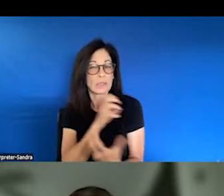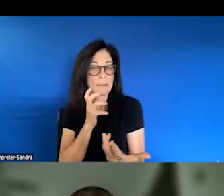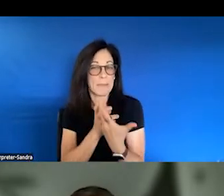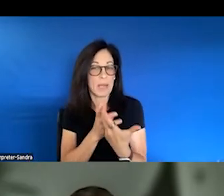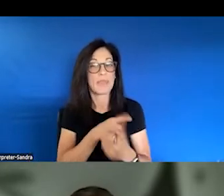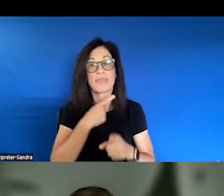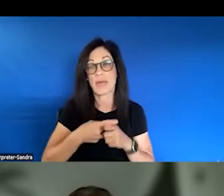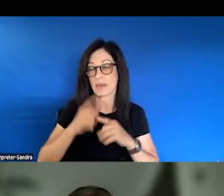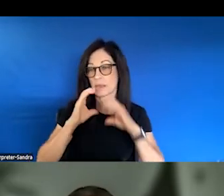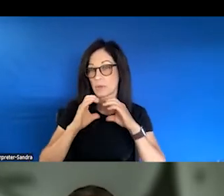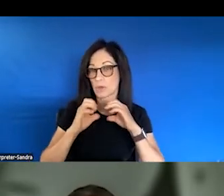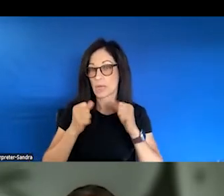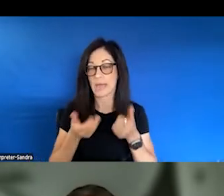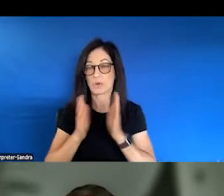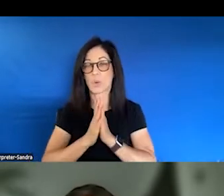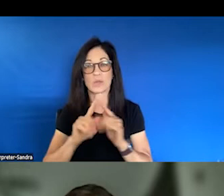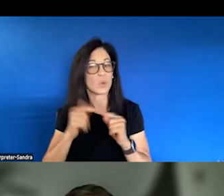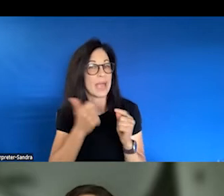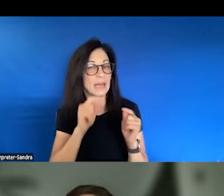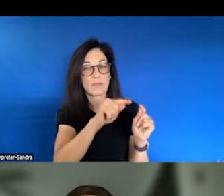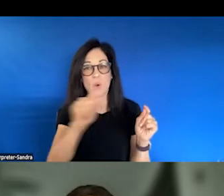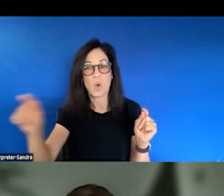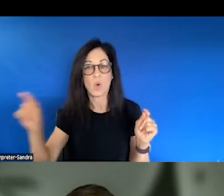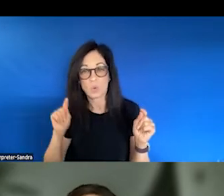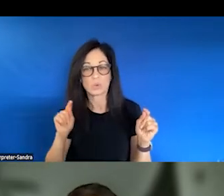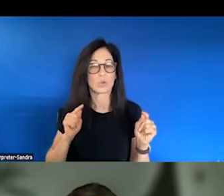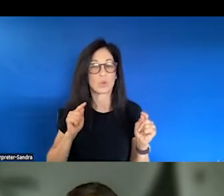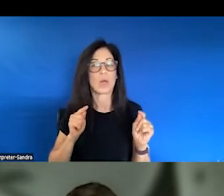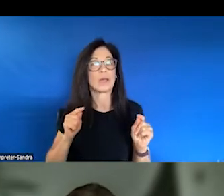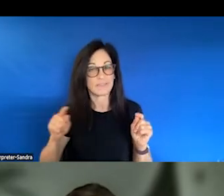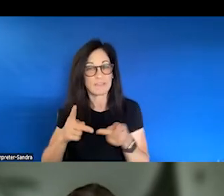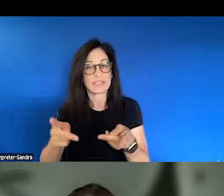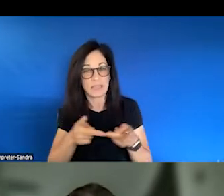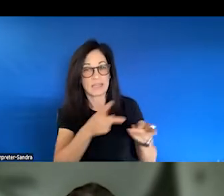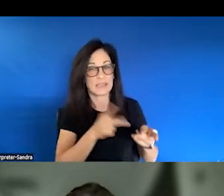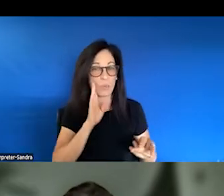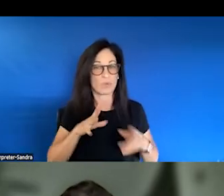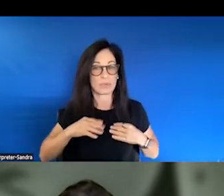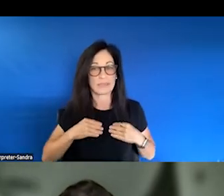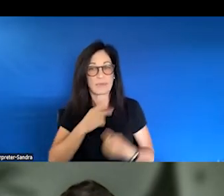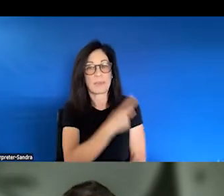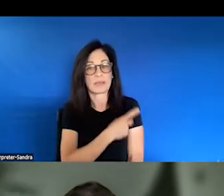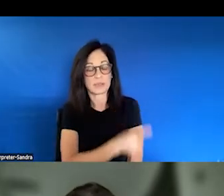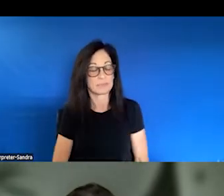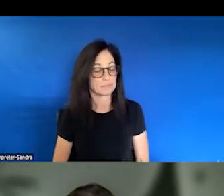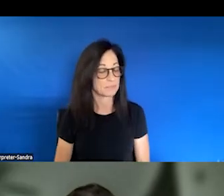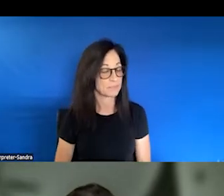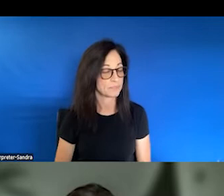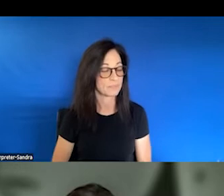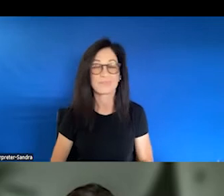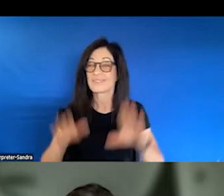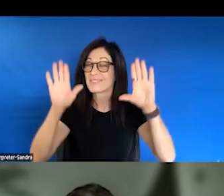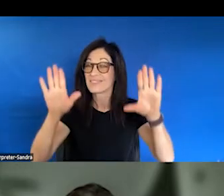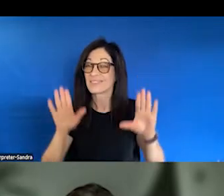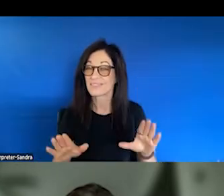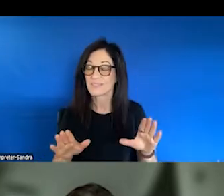can communicate and beacon requests out to any of those receiving facilities. That's great. And what's the response been